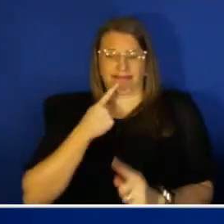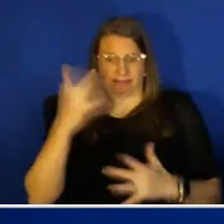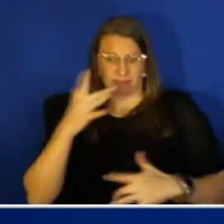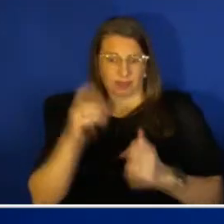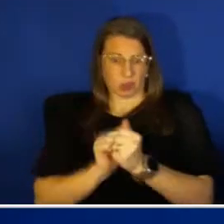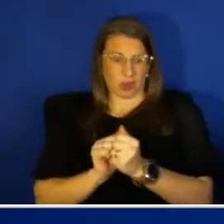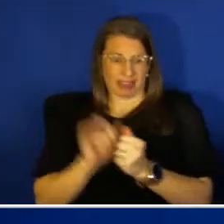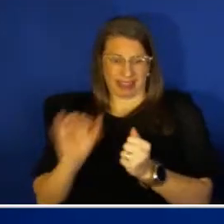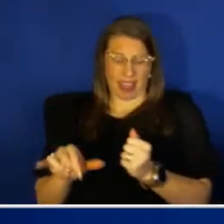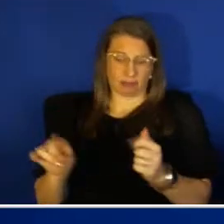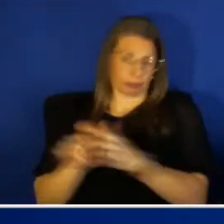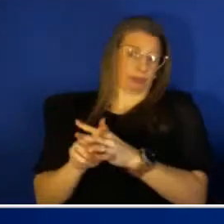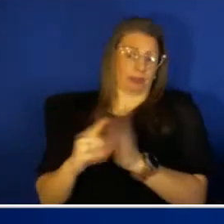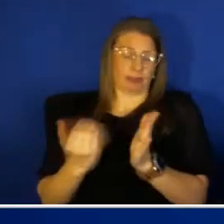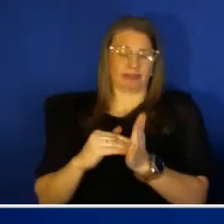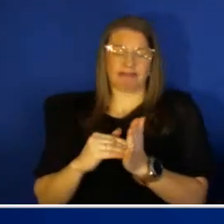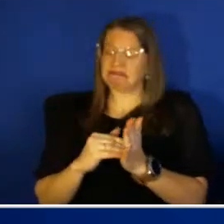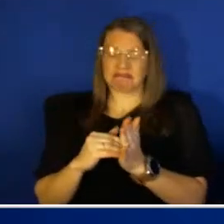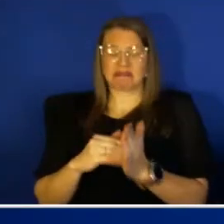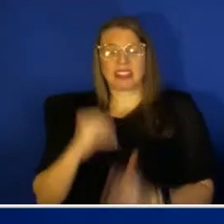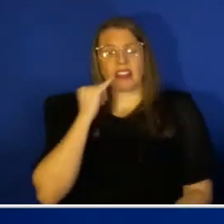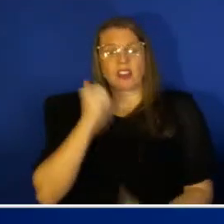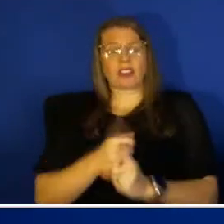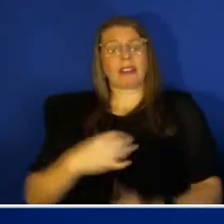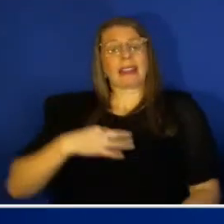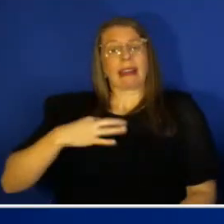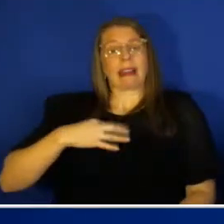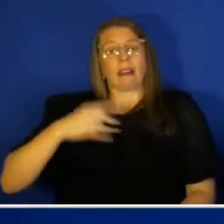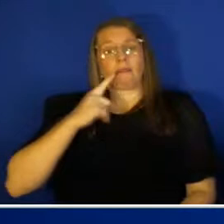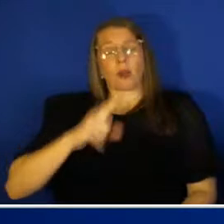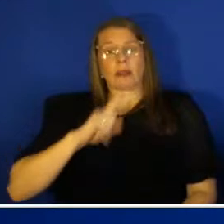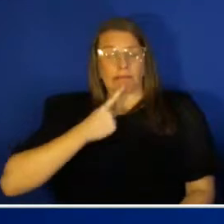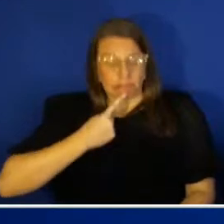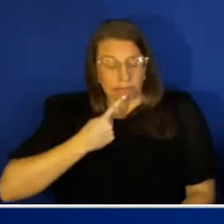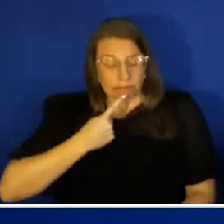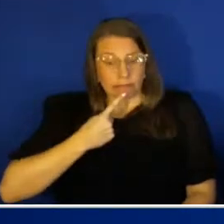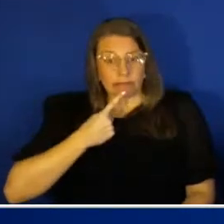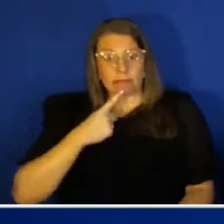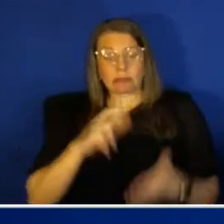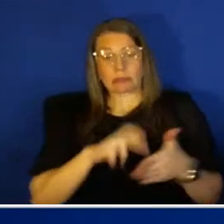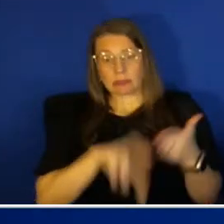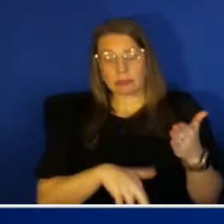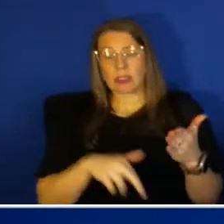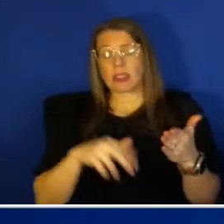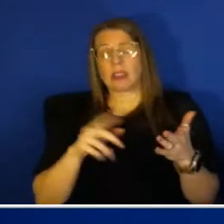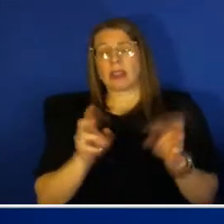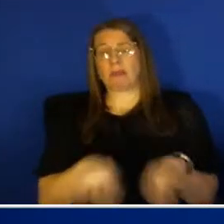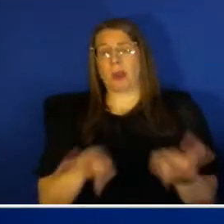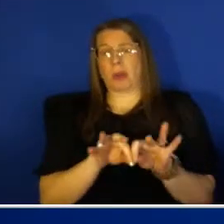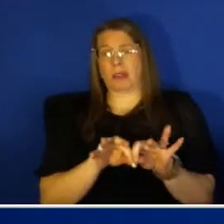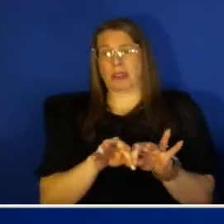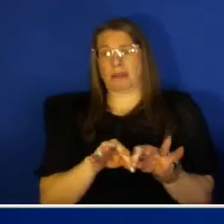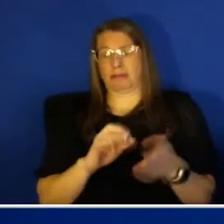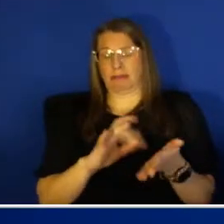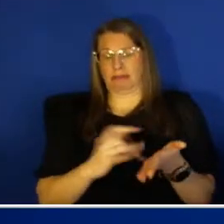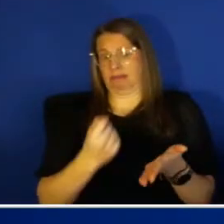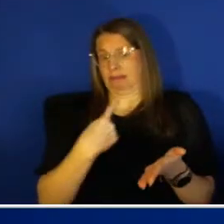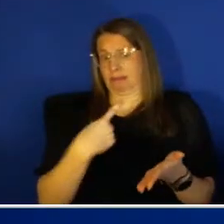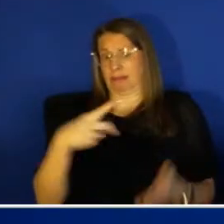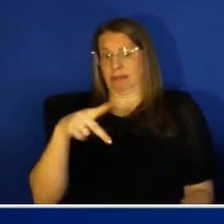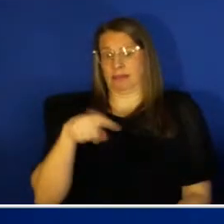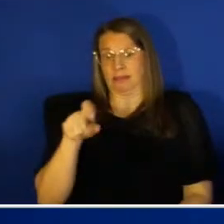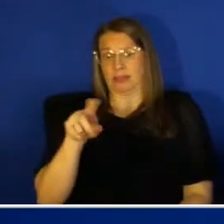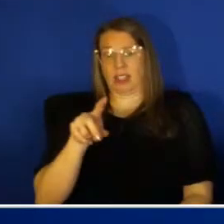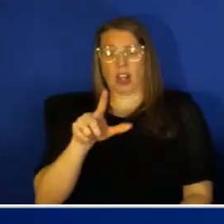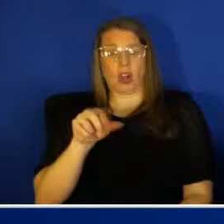you are a candidate and you are high risk for severe outcomes, it is vitally important to be placed on Paxlovid. It still works. It